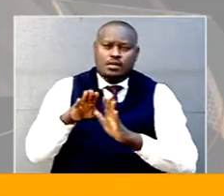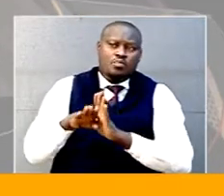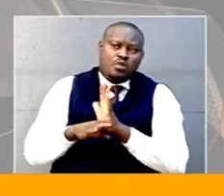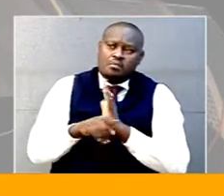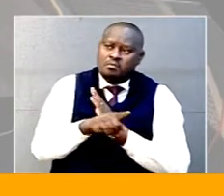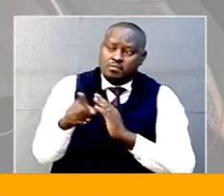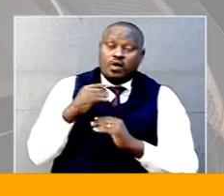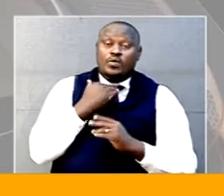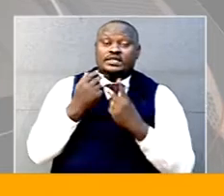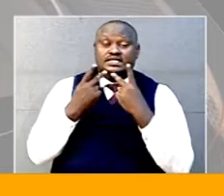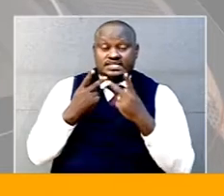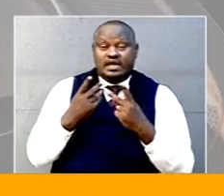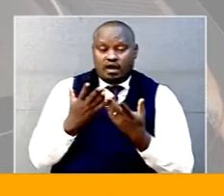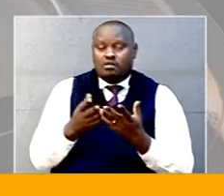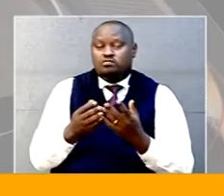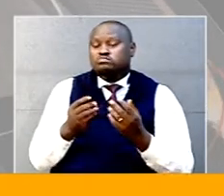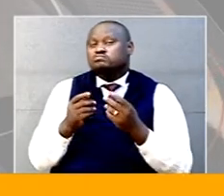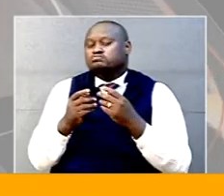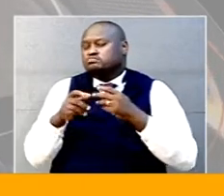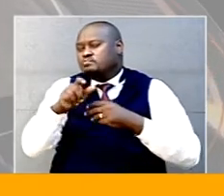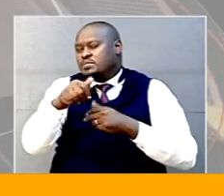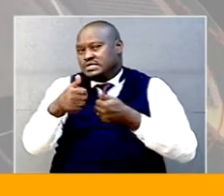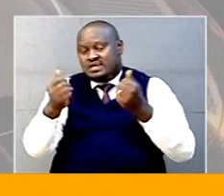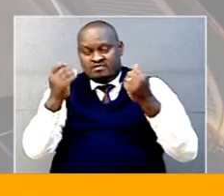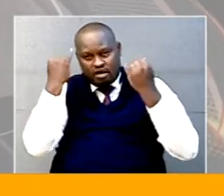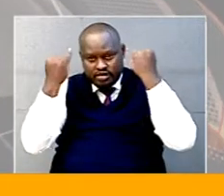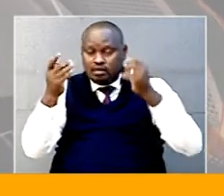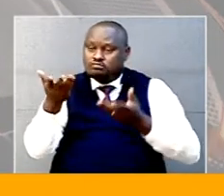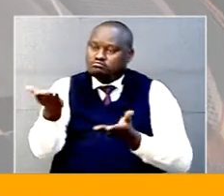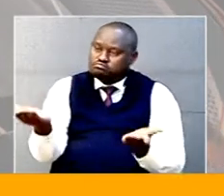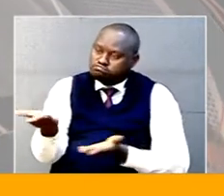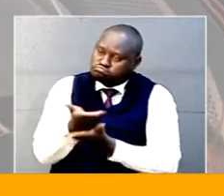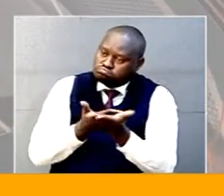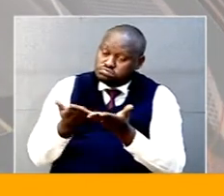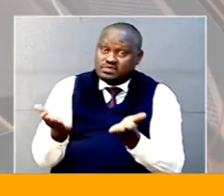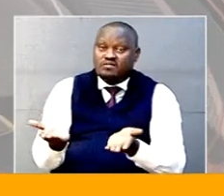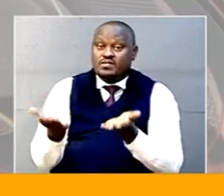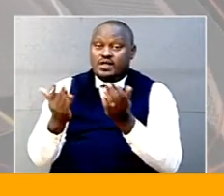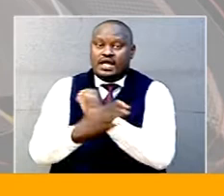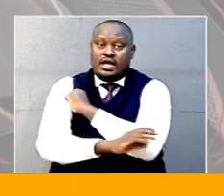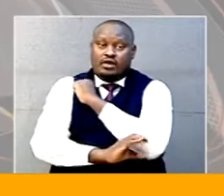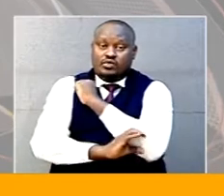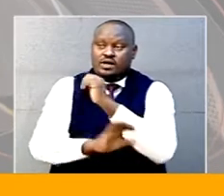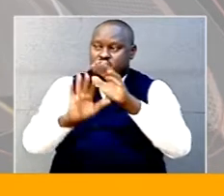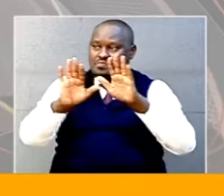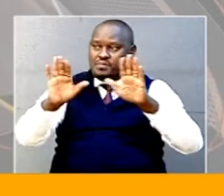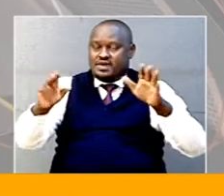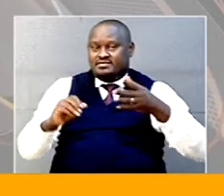the potential of citizens to participate in national development. We have a story.